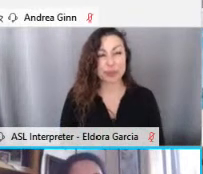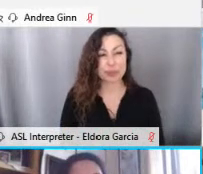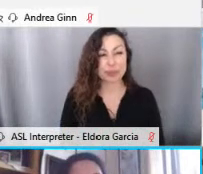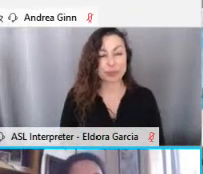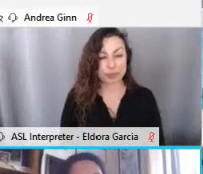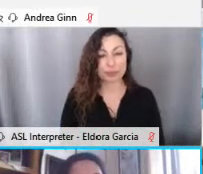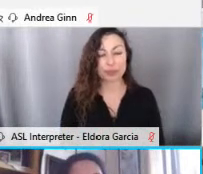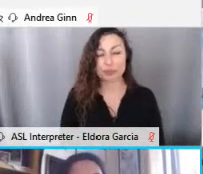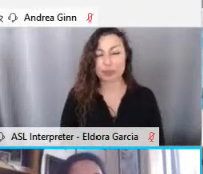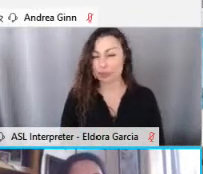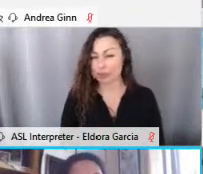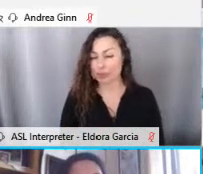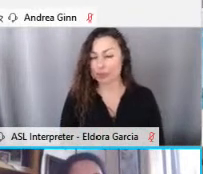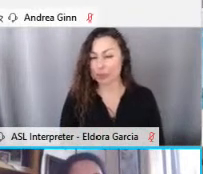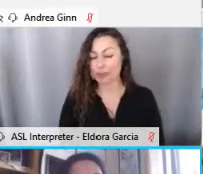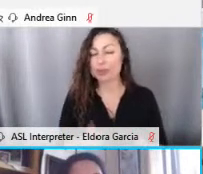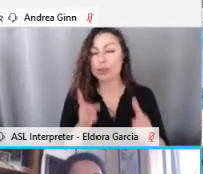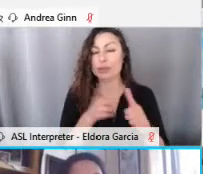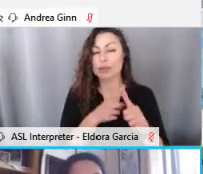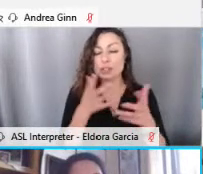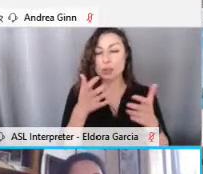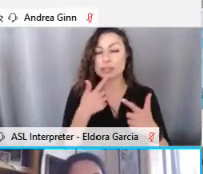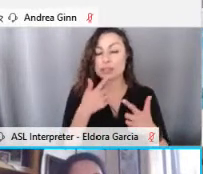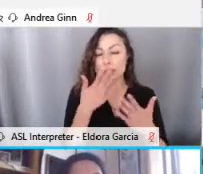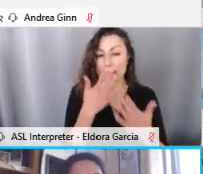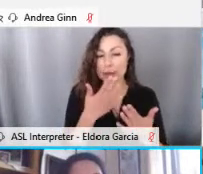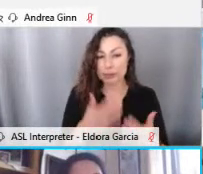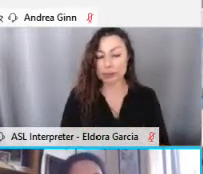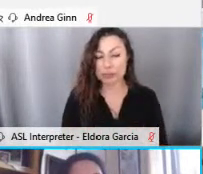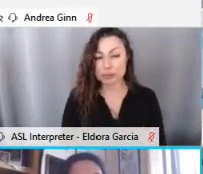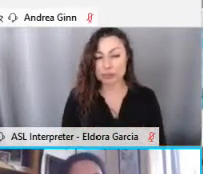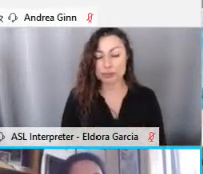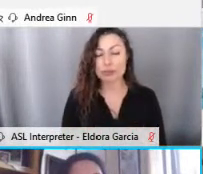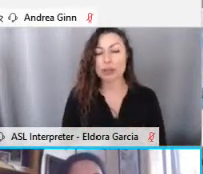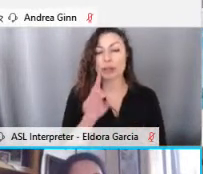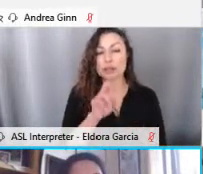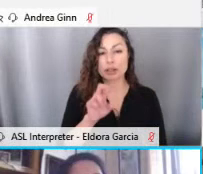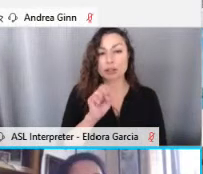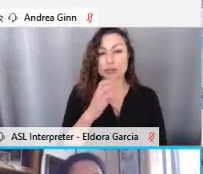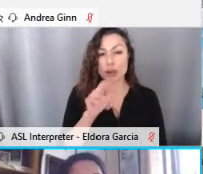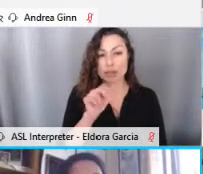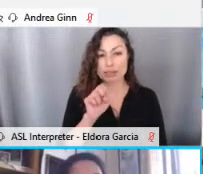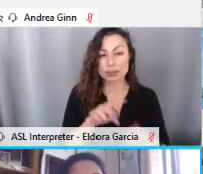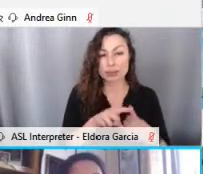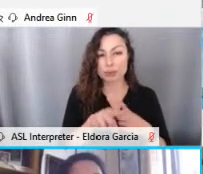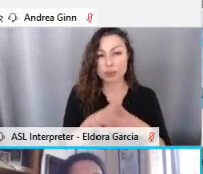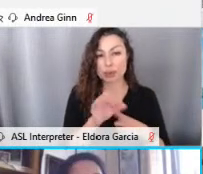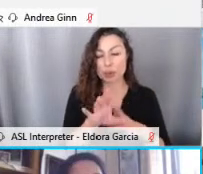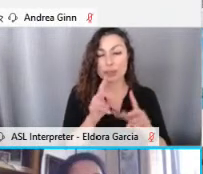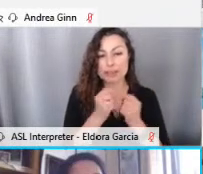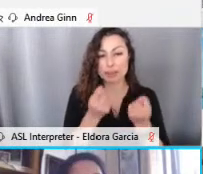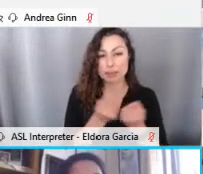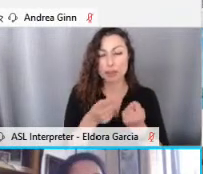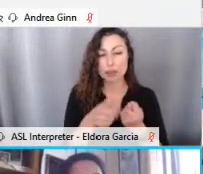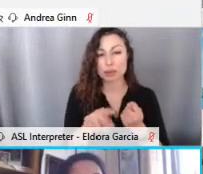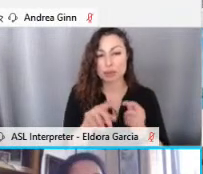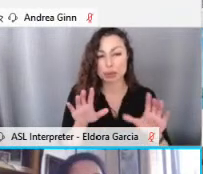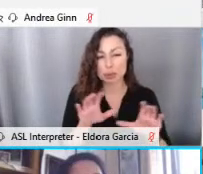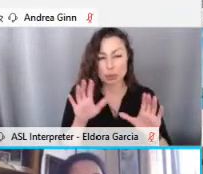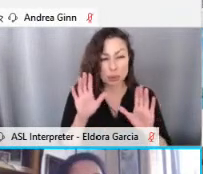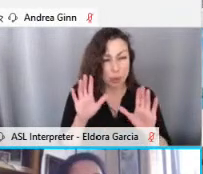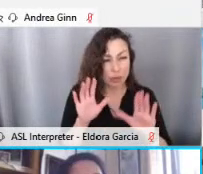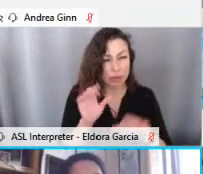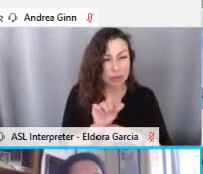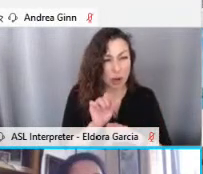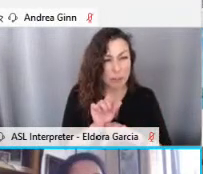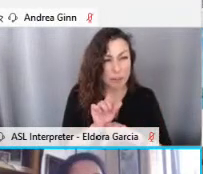First of all, I'd like to say thank you, Grace, to you and your team. You're doing a wonderful job,